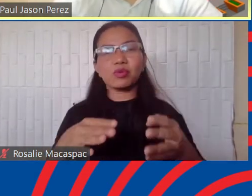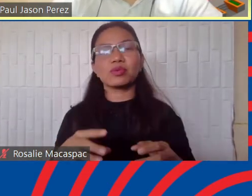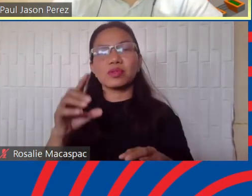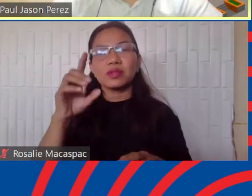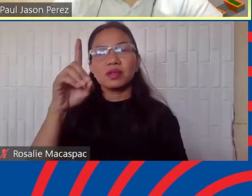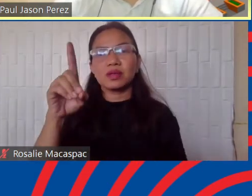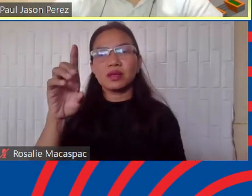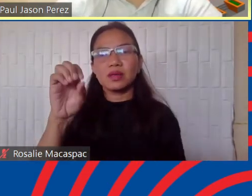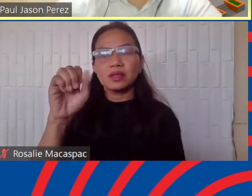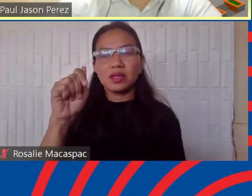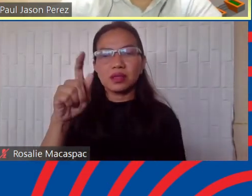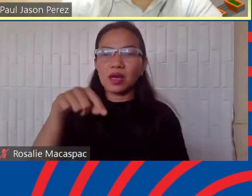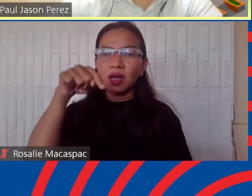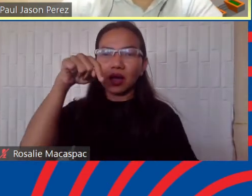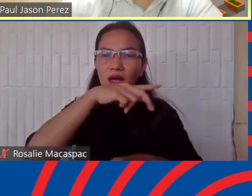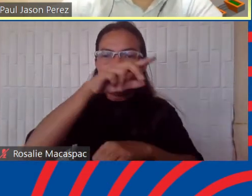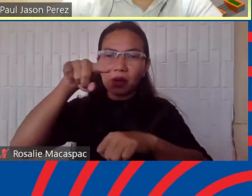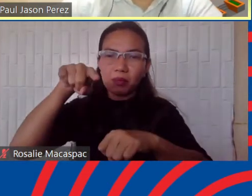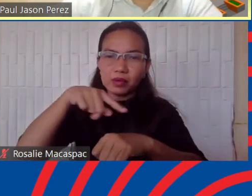about the Philippines.